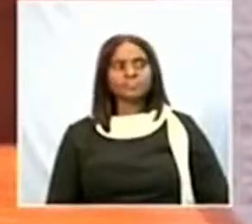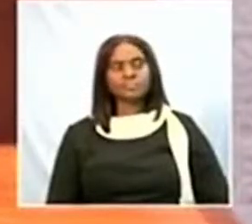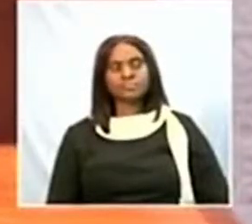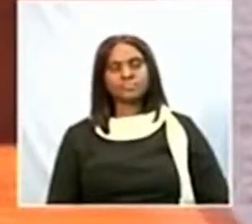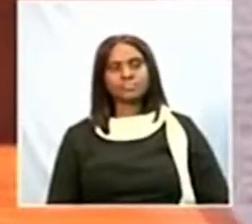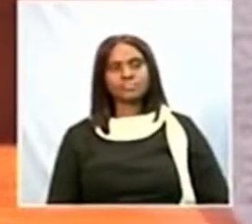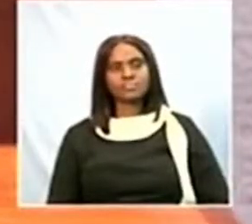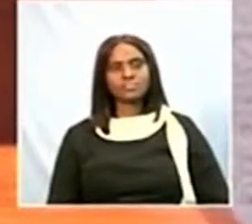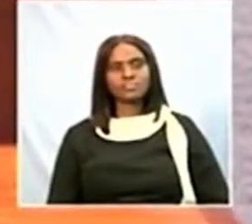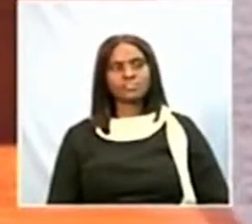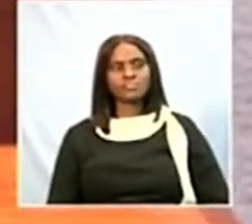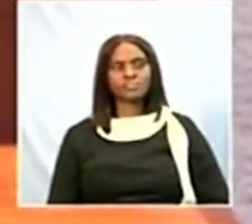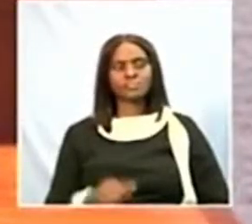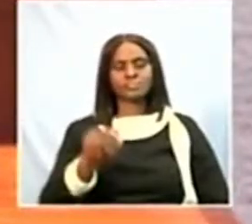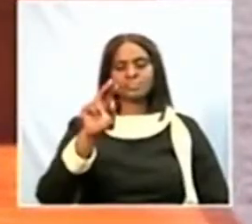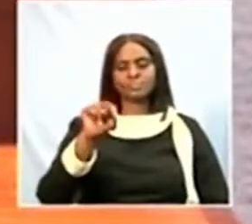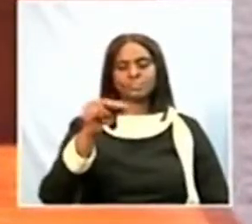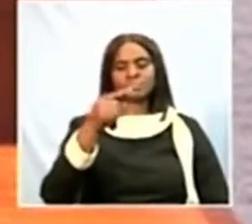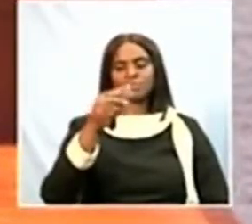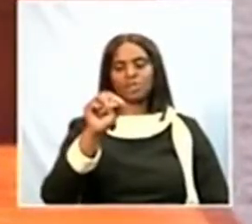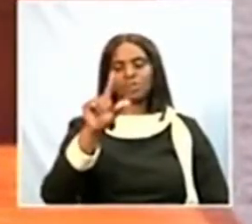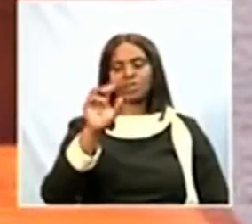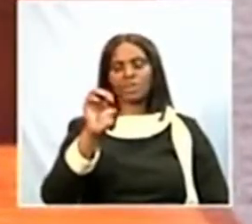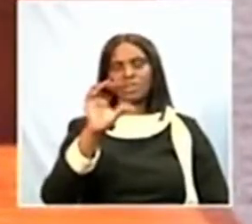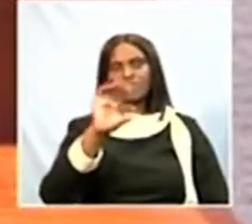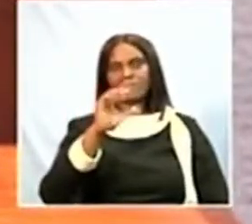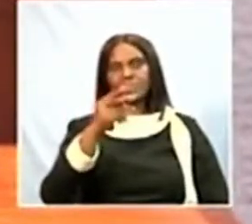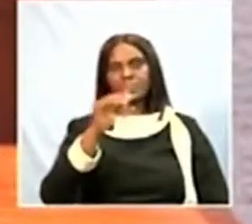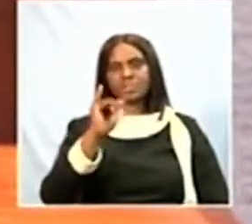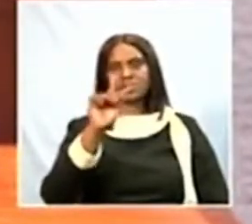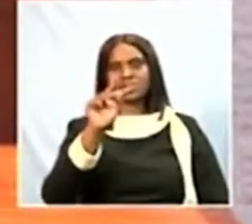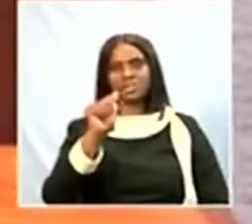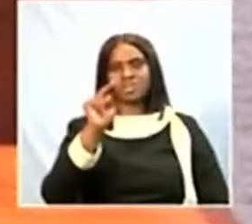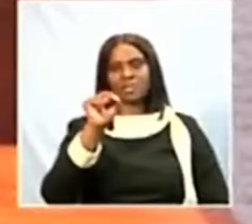Honorable Mbole Tao, Chikankata Constituency.